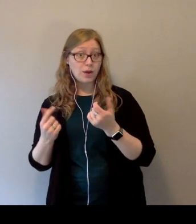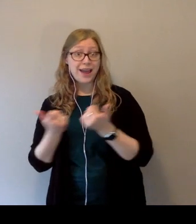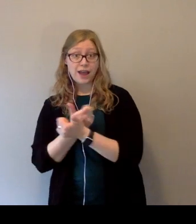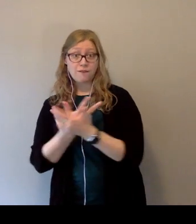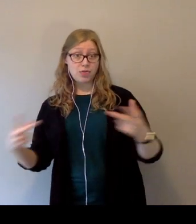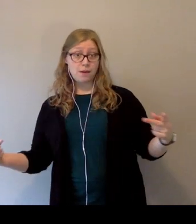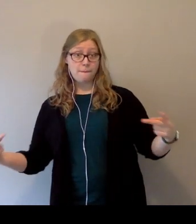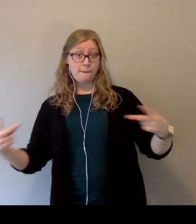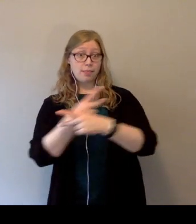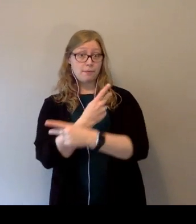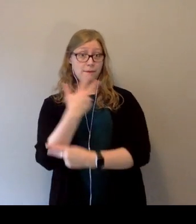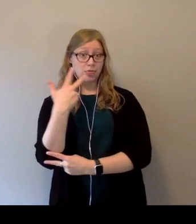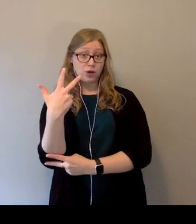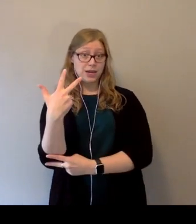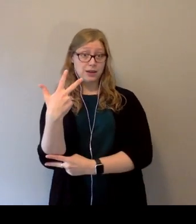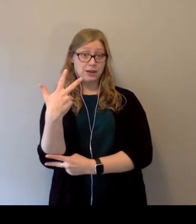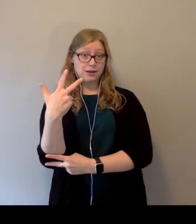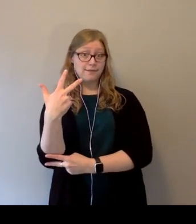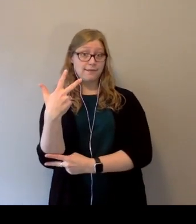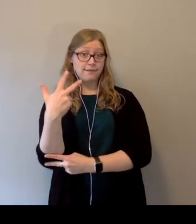have